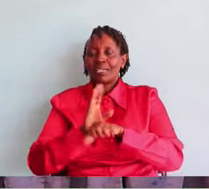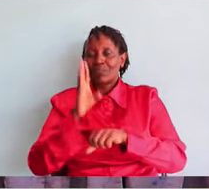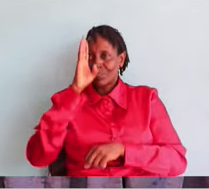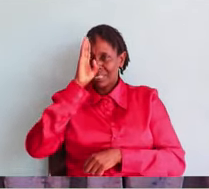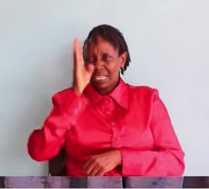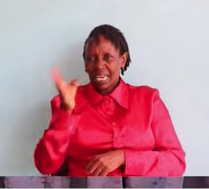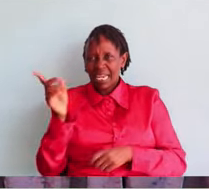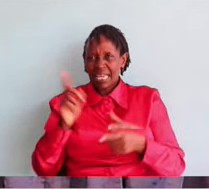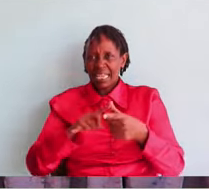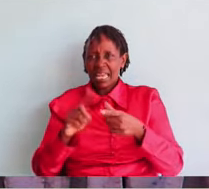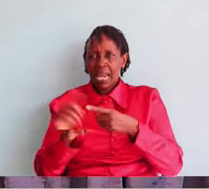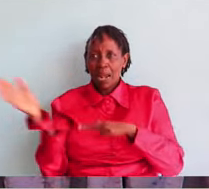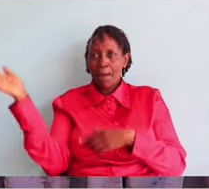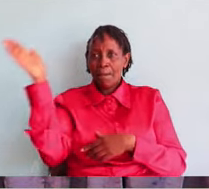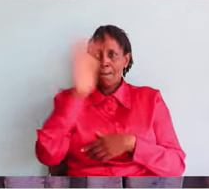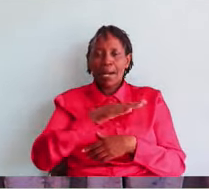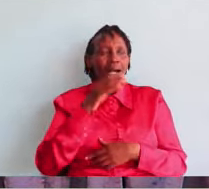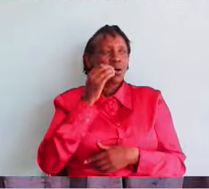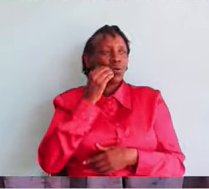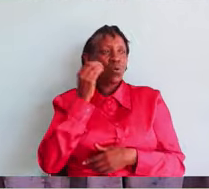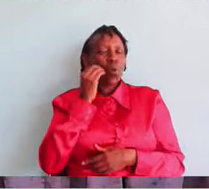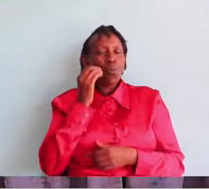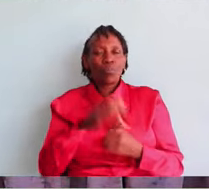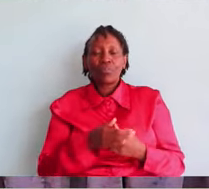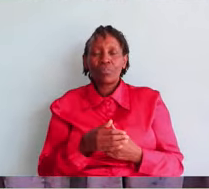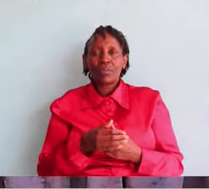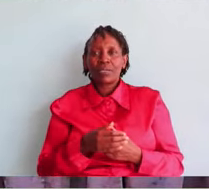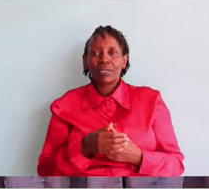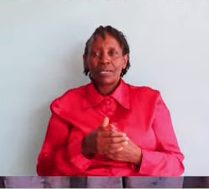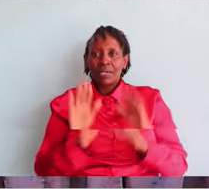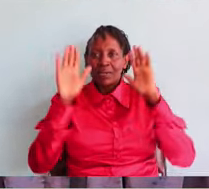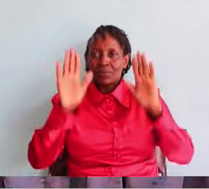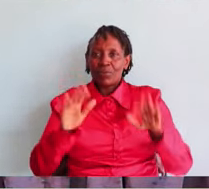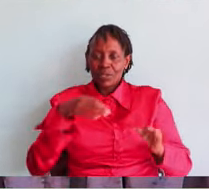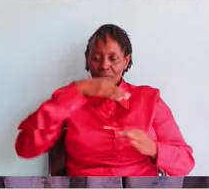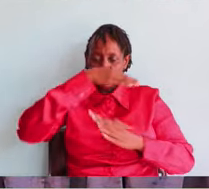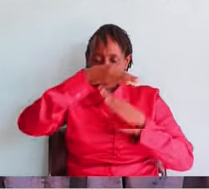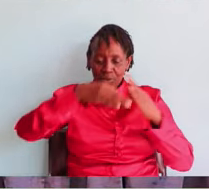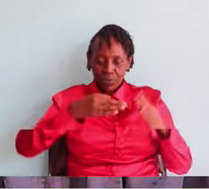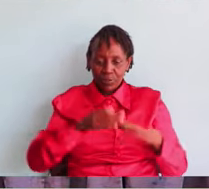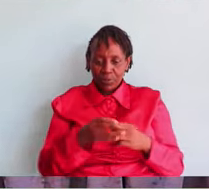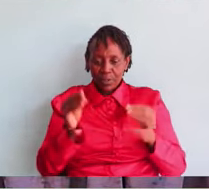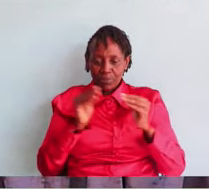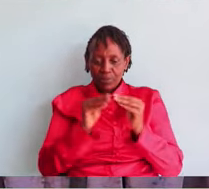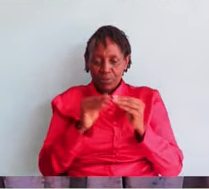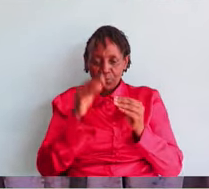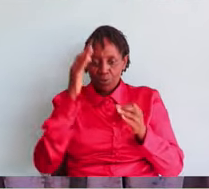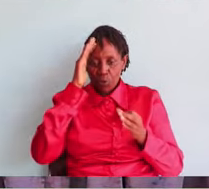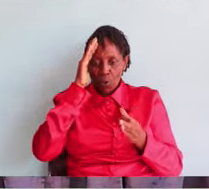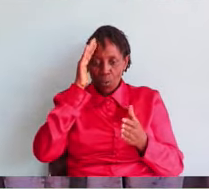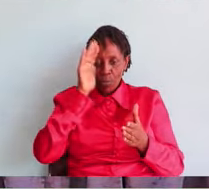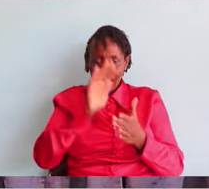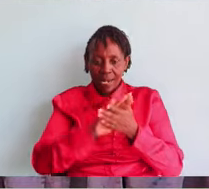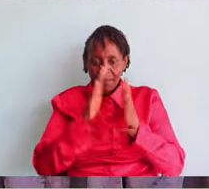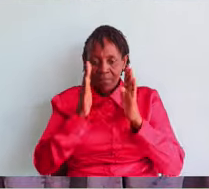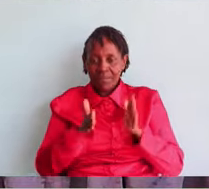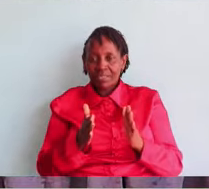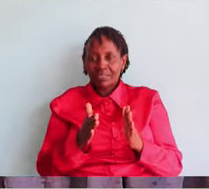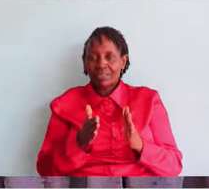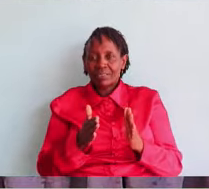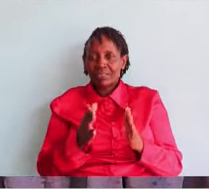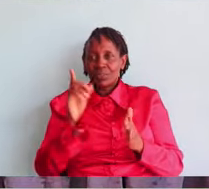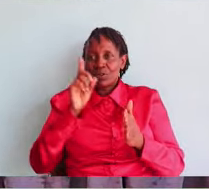home and never get involved in those fellowships of believers and prayer meetings. Because I suggest that if the only